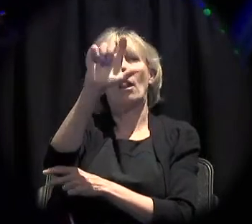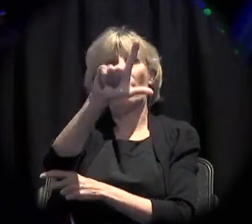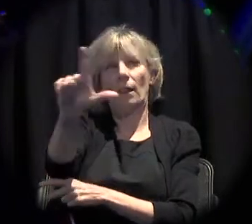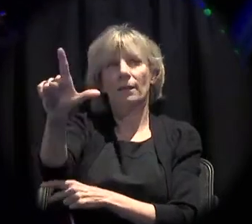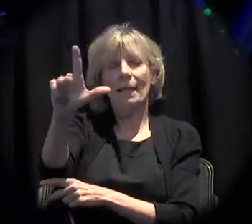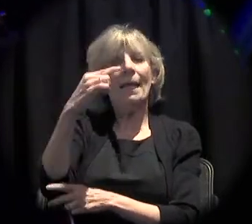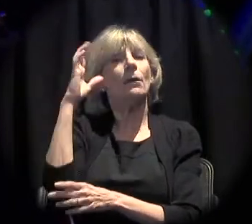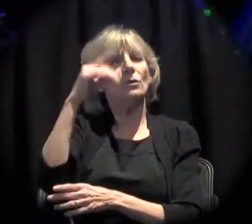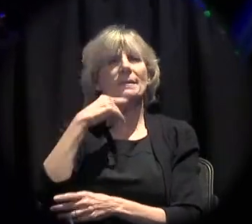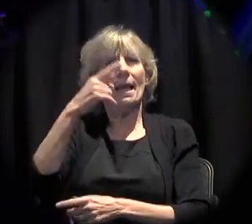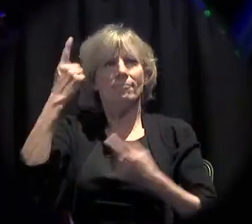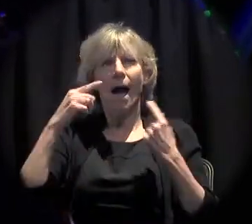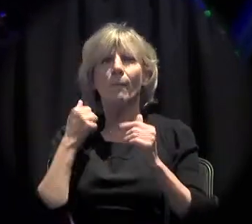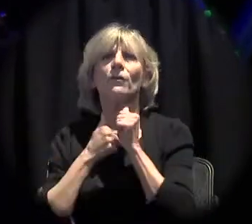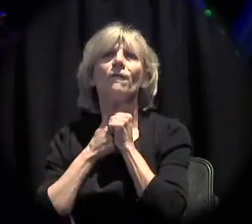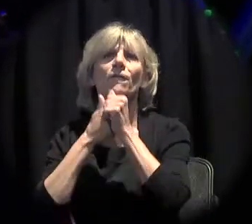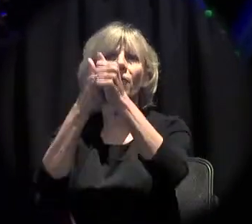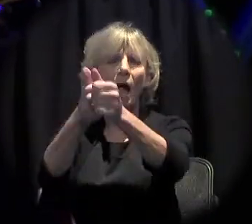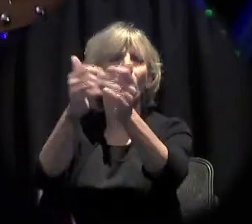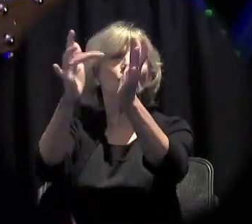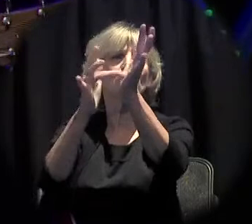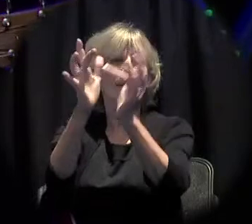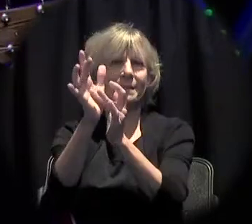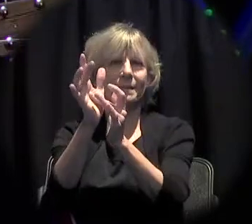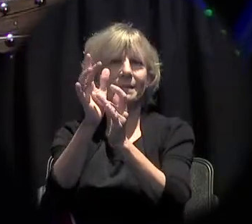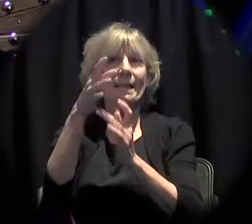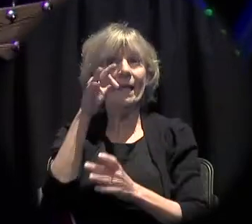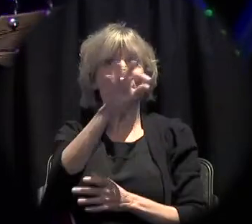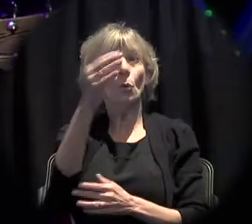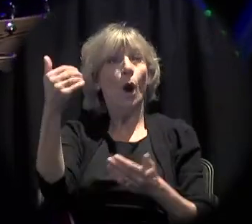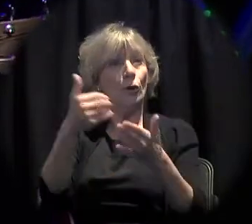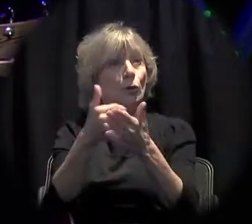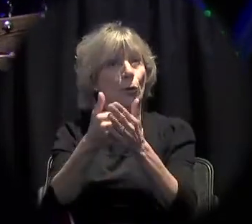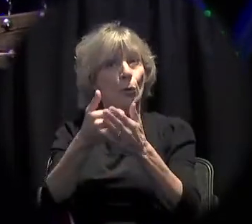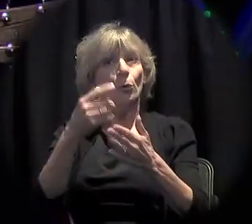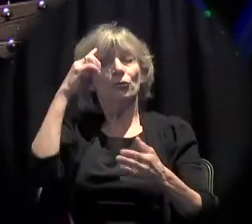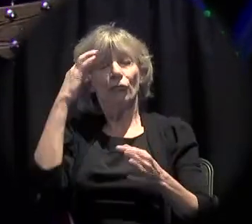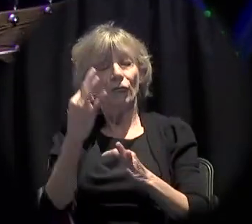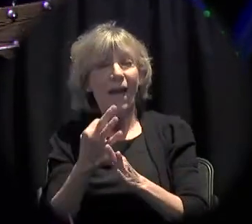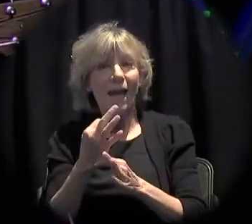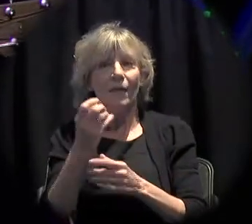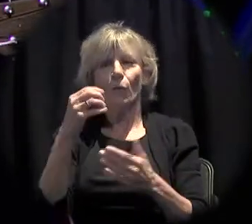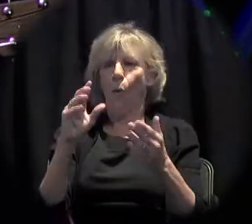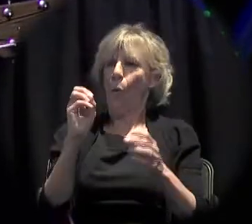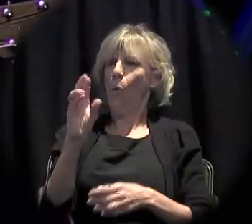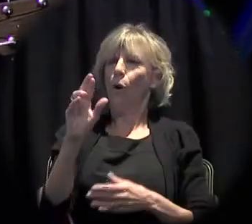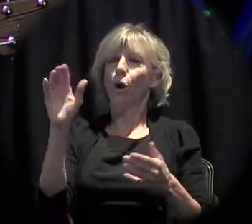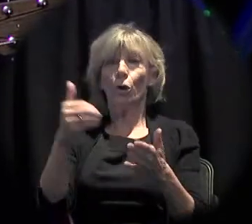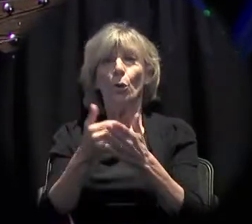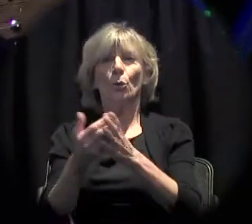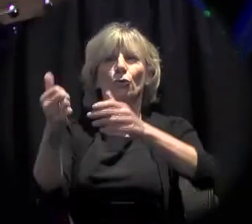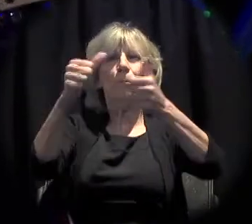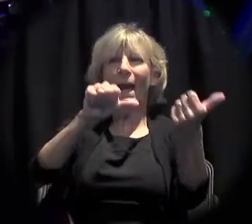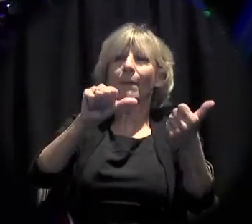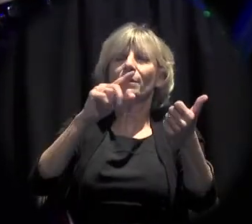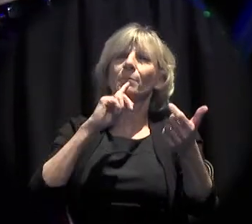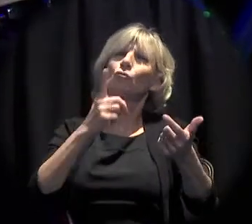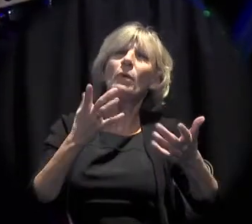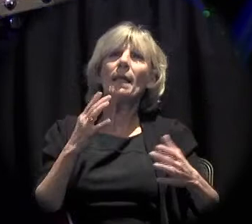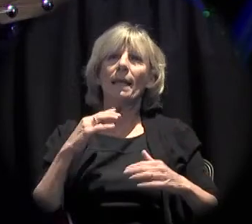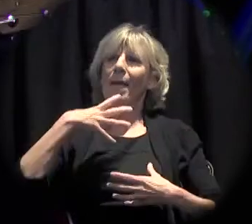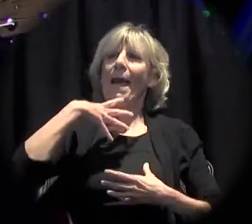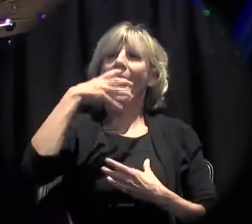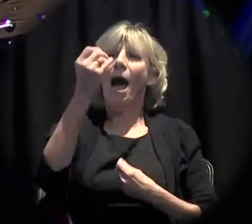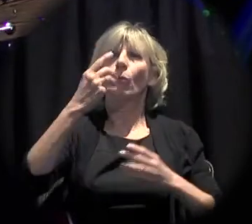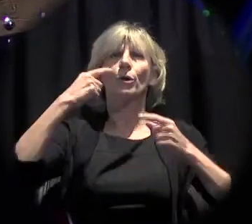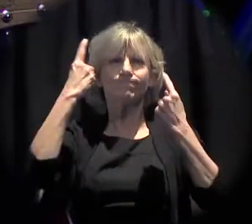And if you're new to the faith or new to Calvary, baptism is a public declaration, an outward declaration of something that's true inward. And